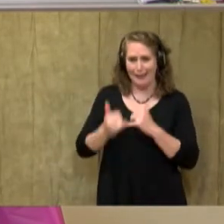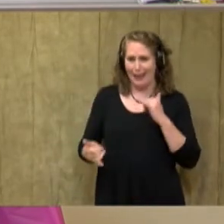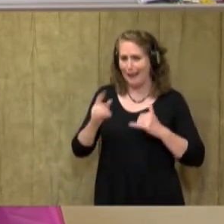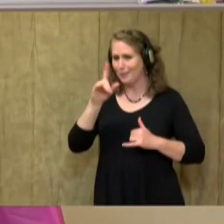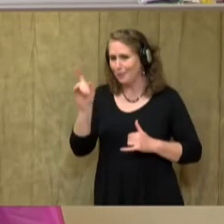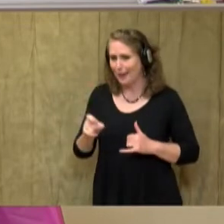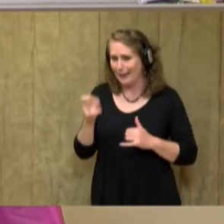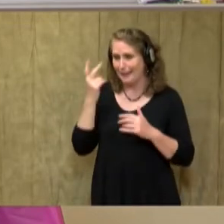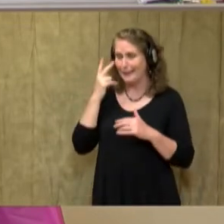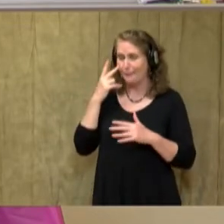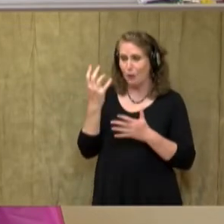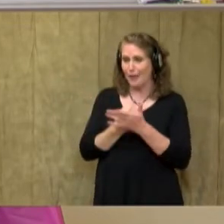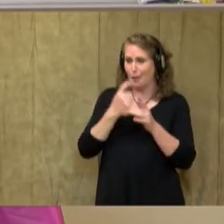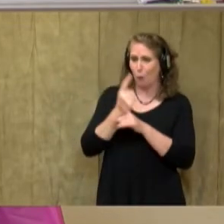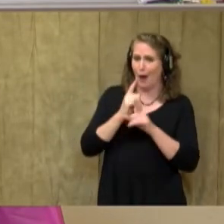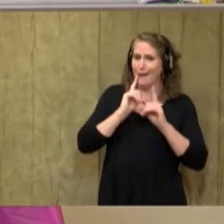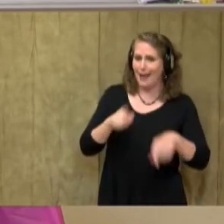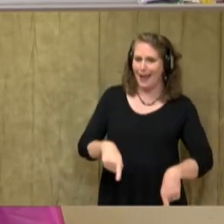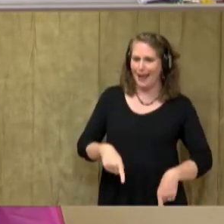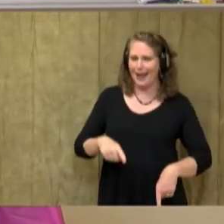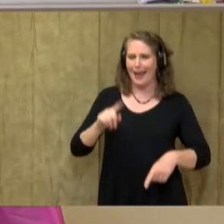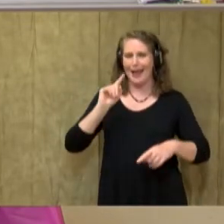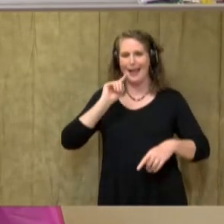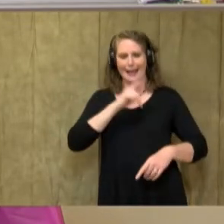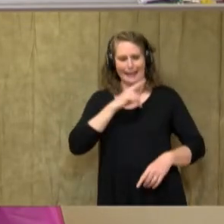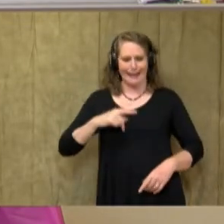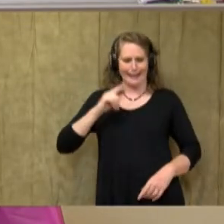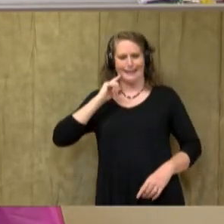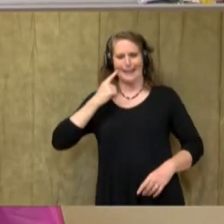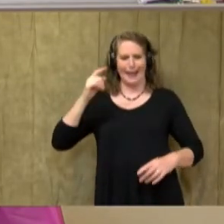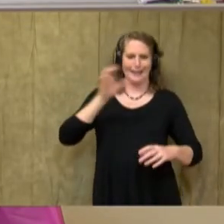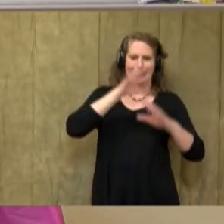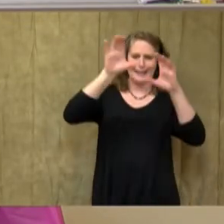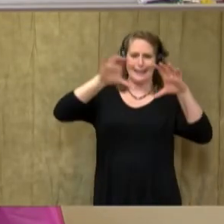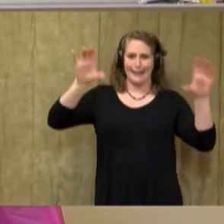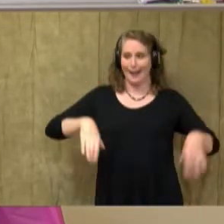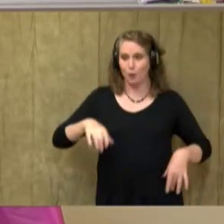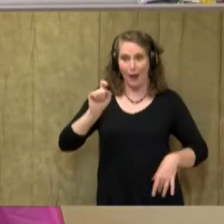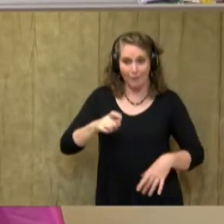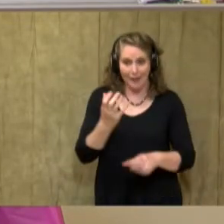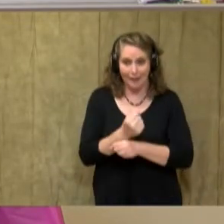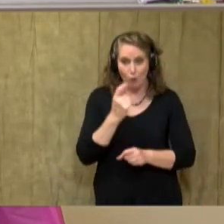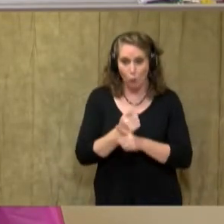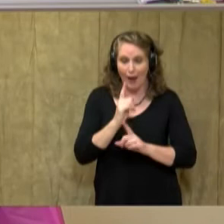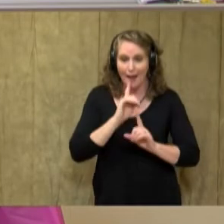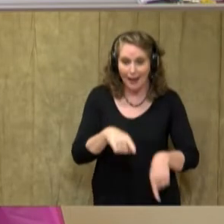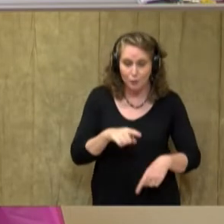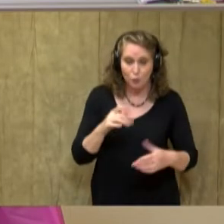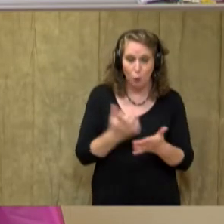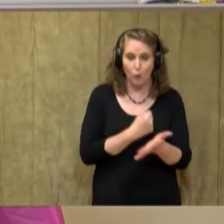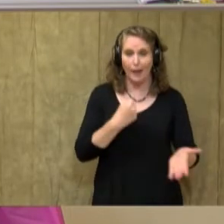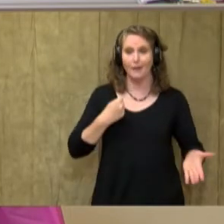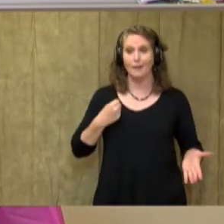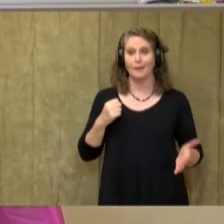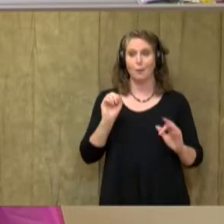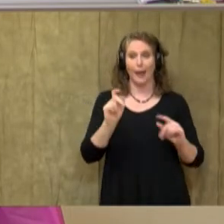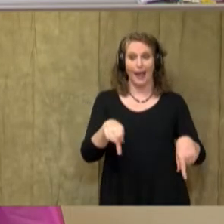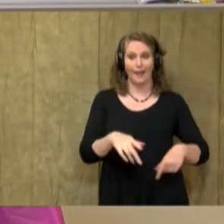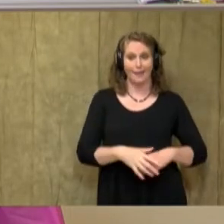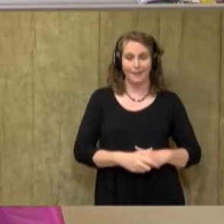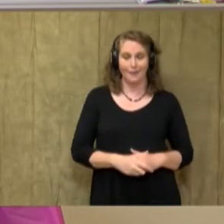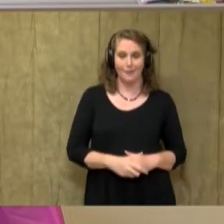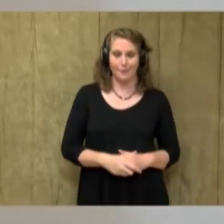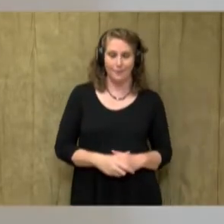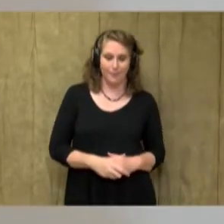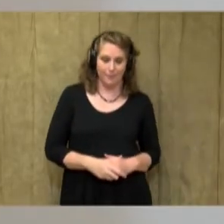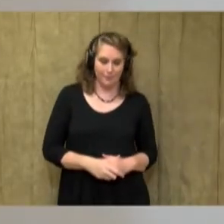question. Let's see if you can King get it. Candy's Castle. We got to get it right, though, Gotta to win get the it right. game. All right.